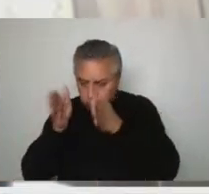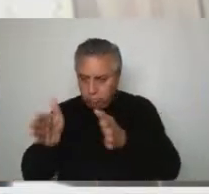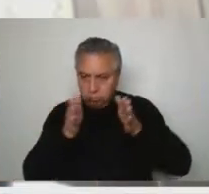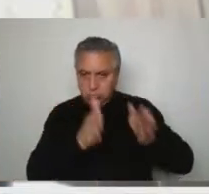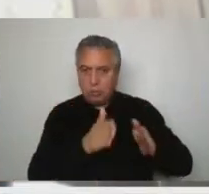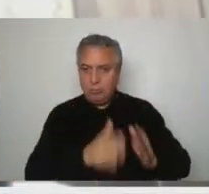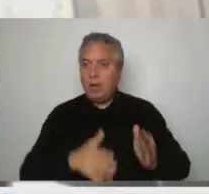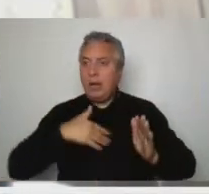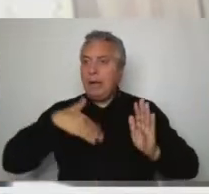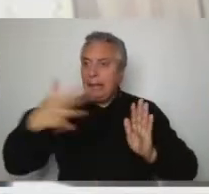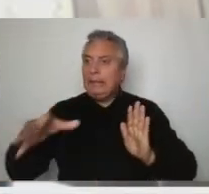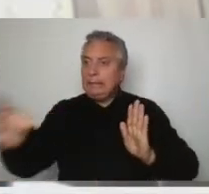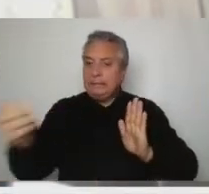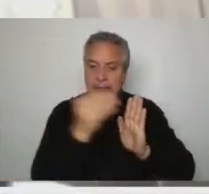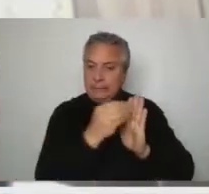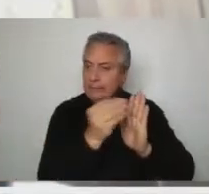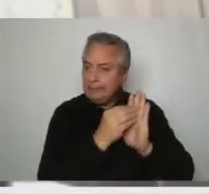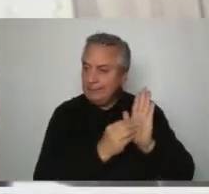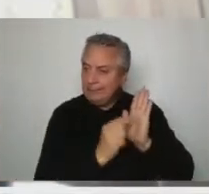these as appropriate.